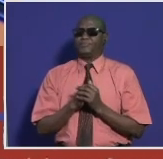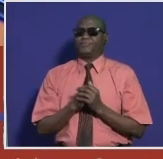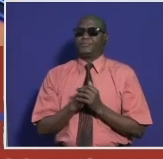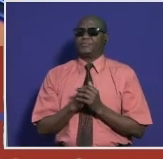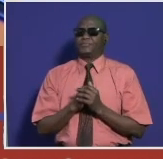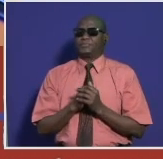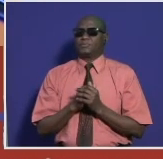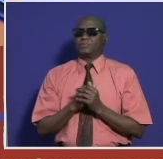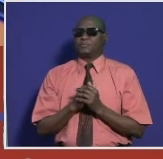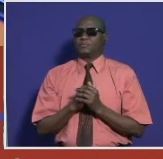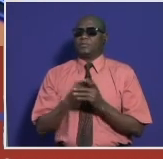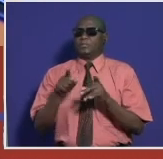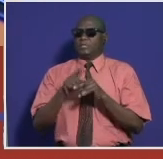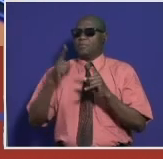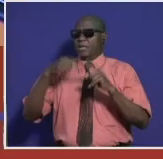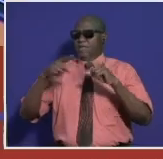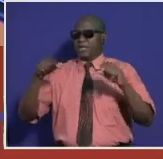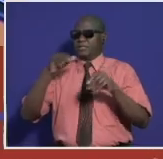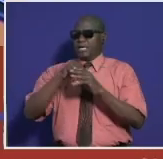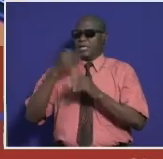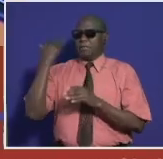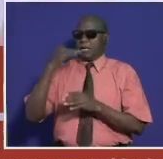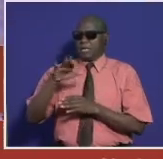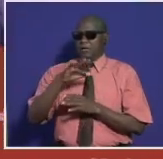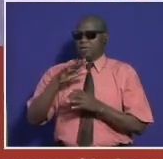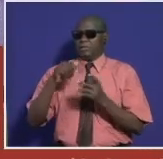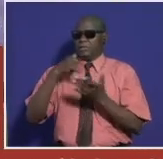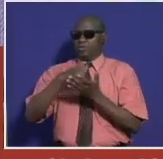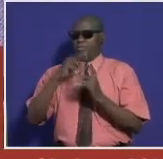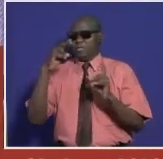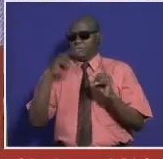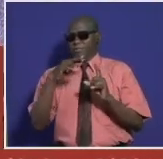elastic, and diverse in background and perspective.